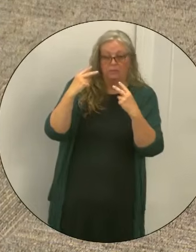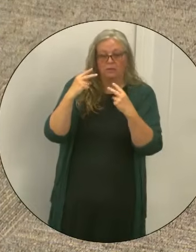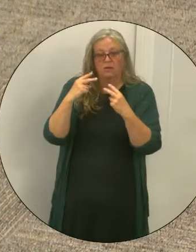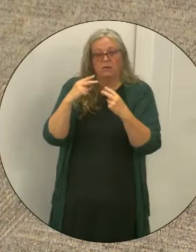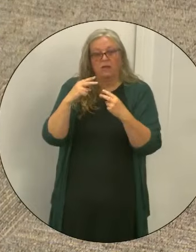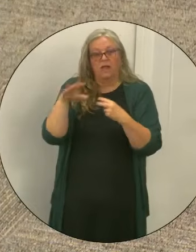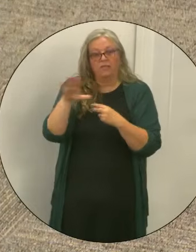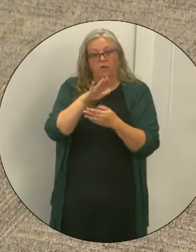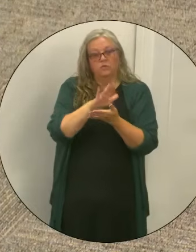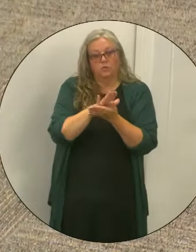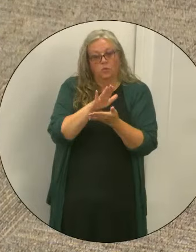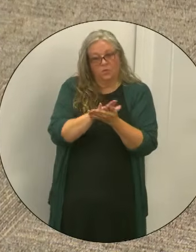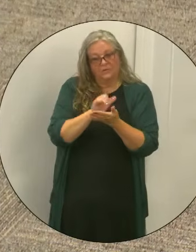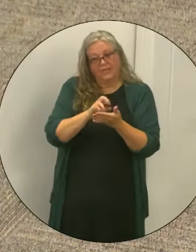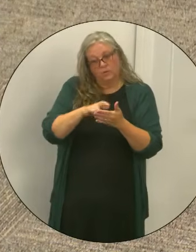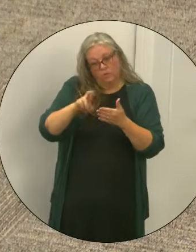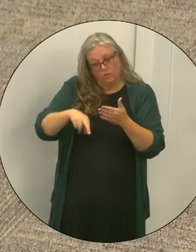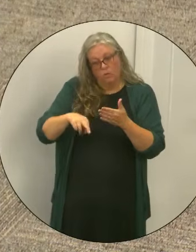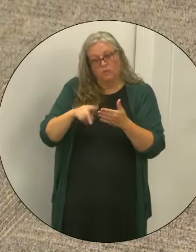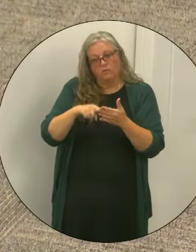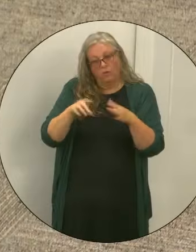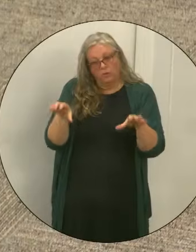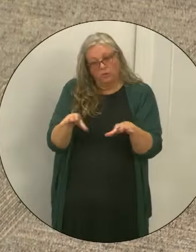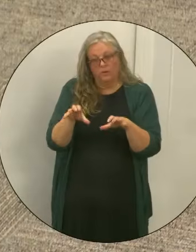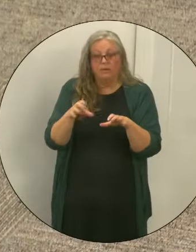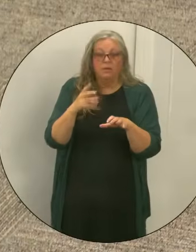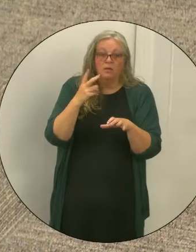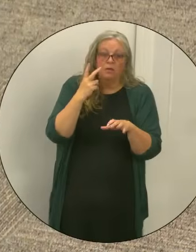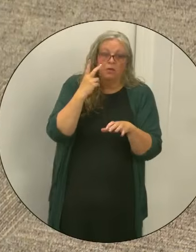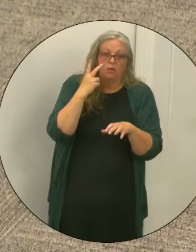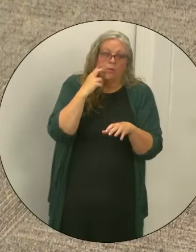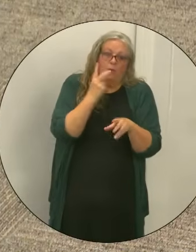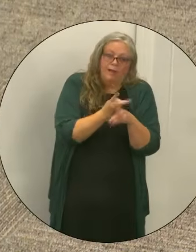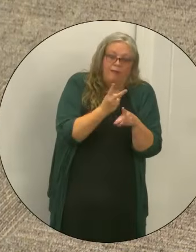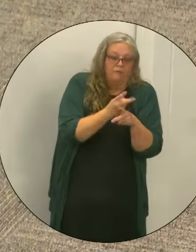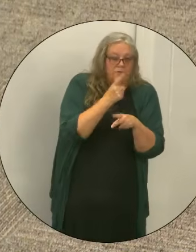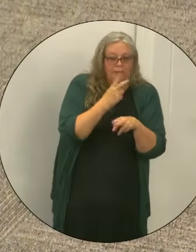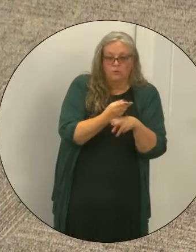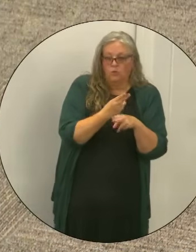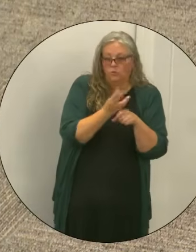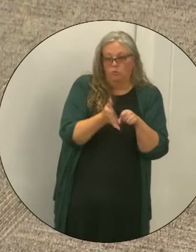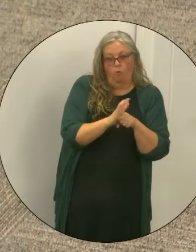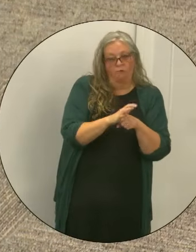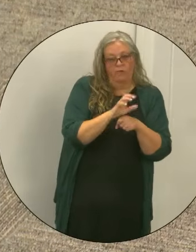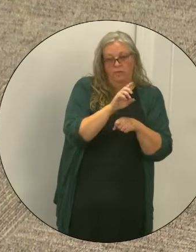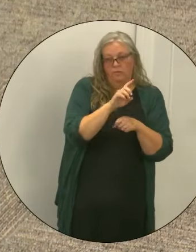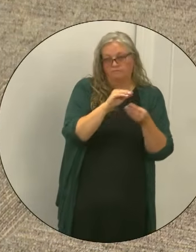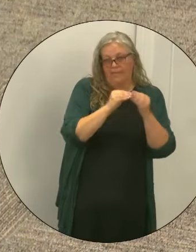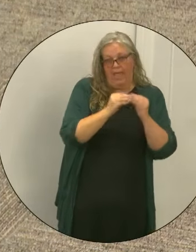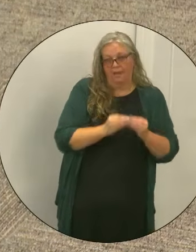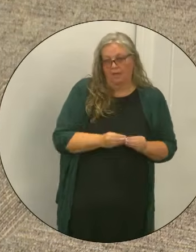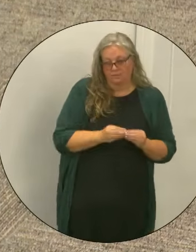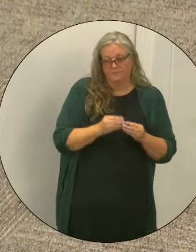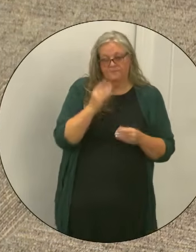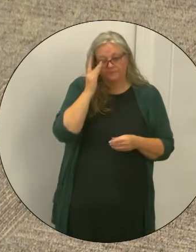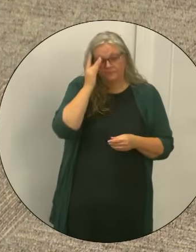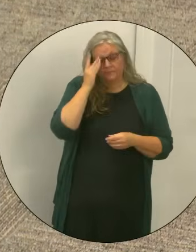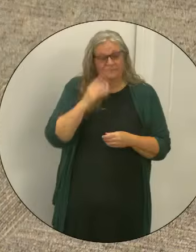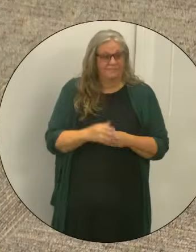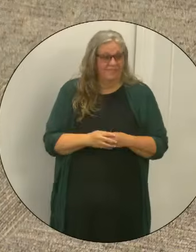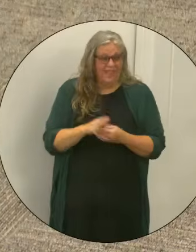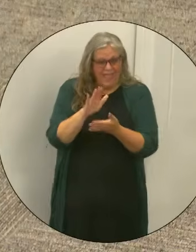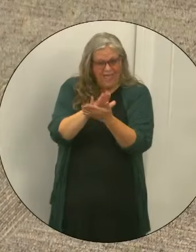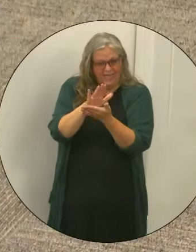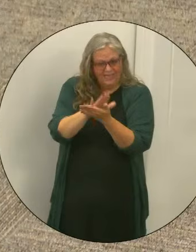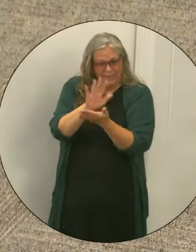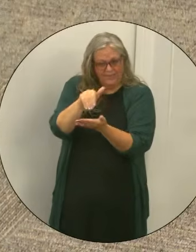it is the result of what we've seen after COVID. But again, we were careful not to use that data in the comparative here. academic centers,